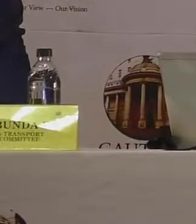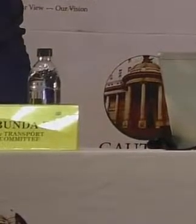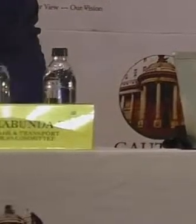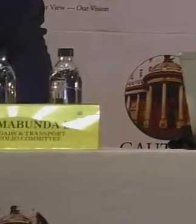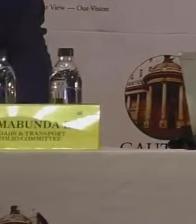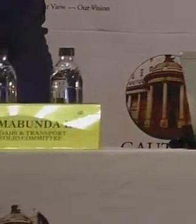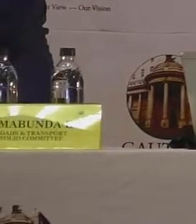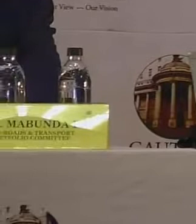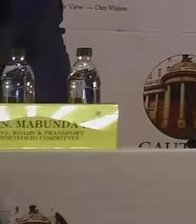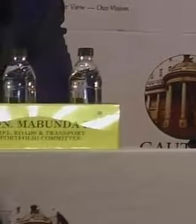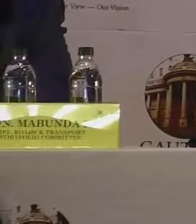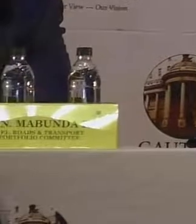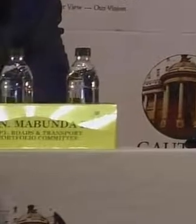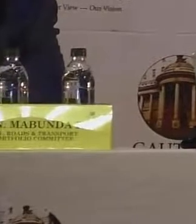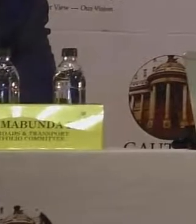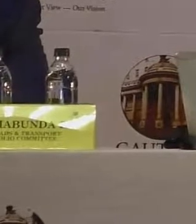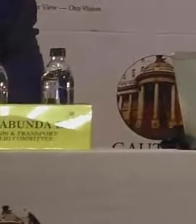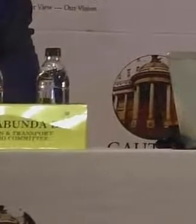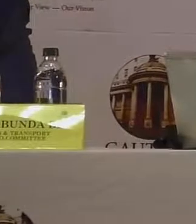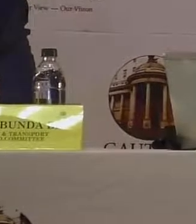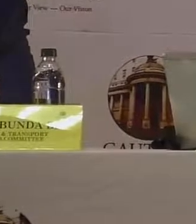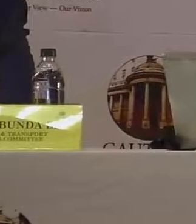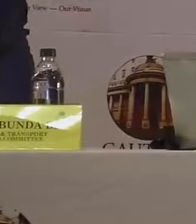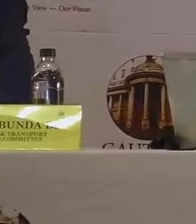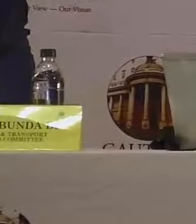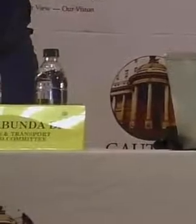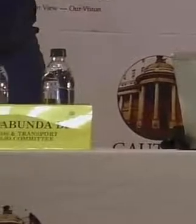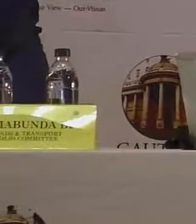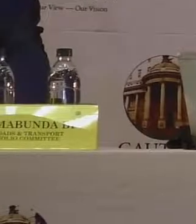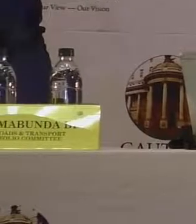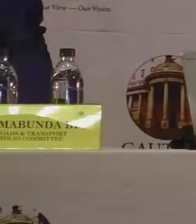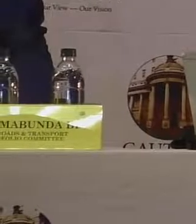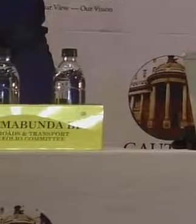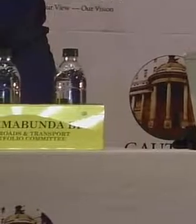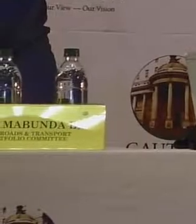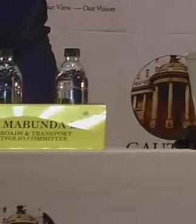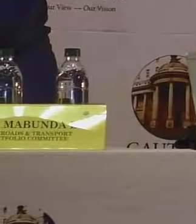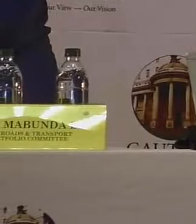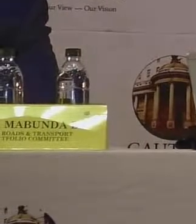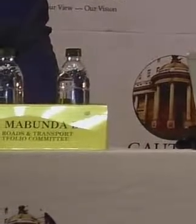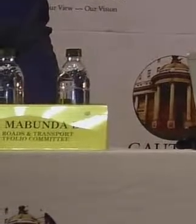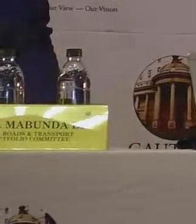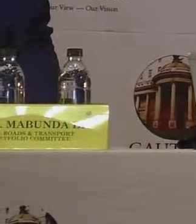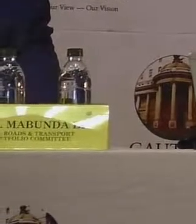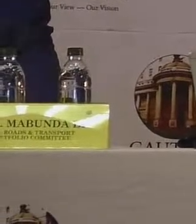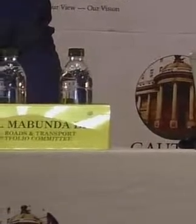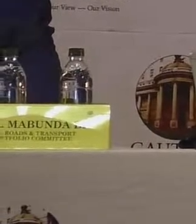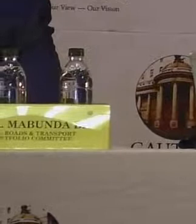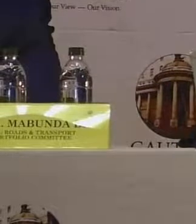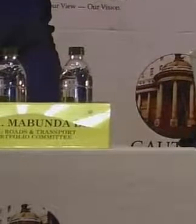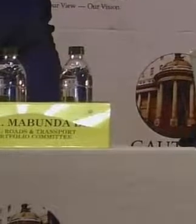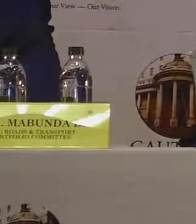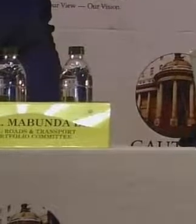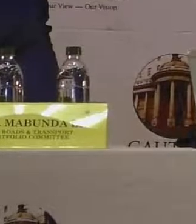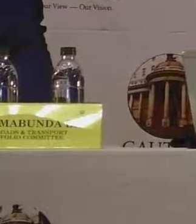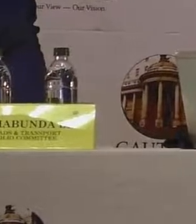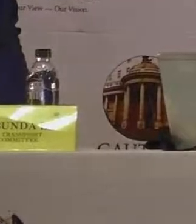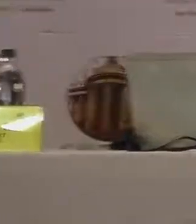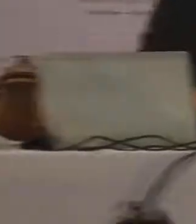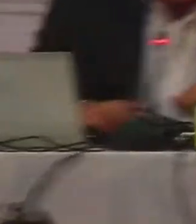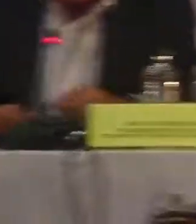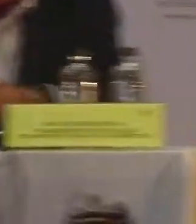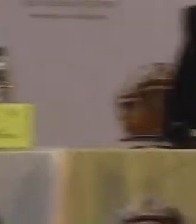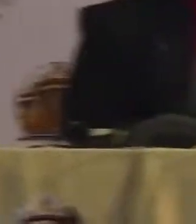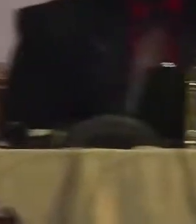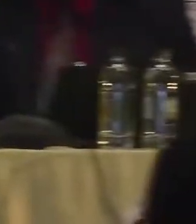know who the members are, and then immediately after that I'm going to hand over to the MEC. So Member Ledwaba, can we start from your